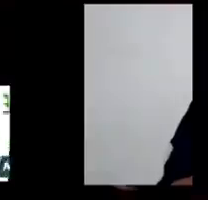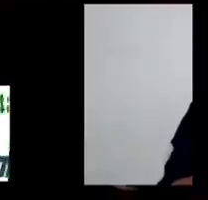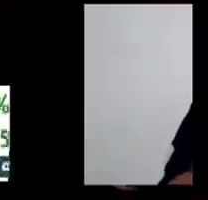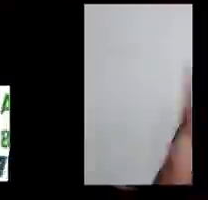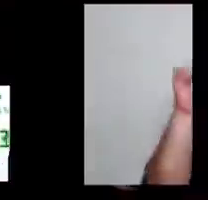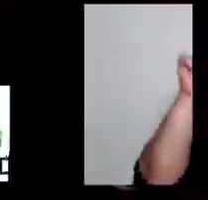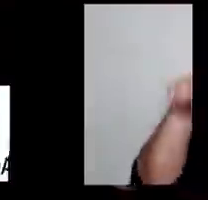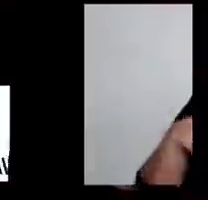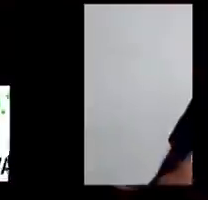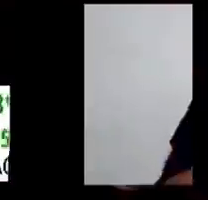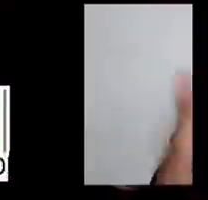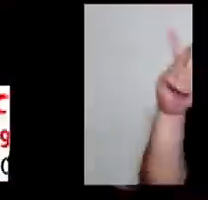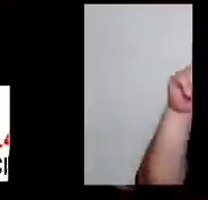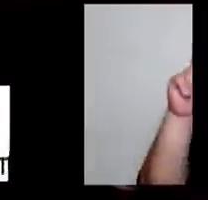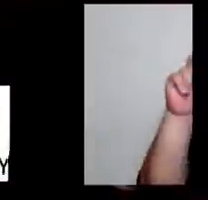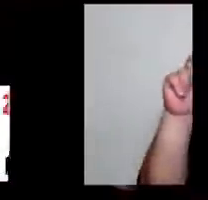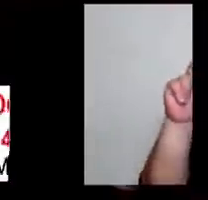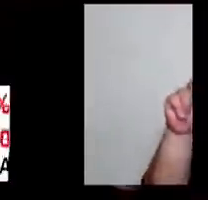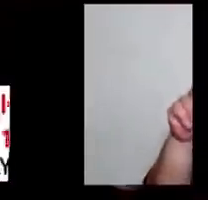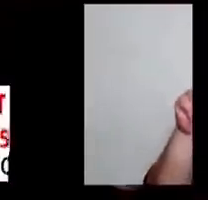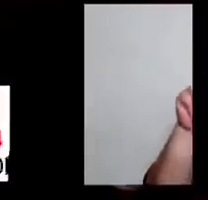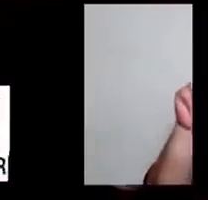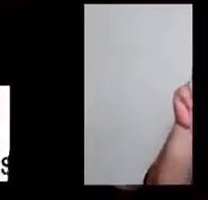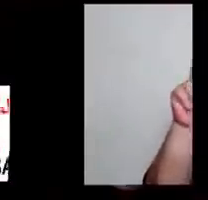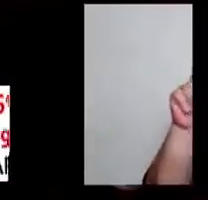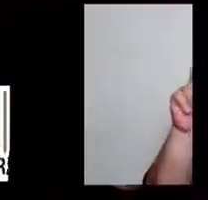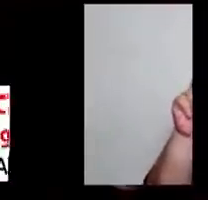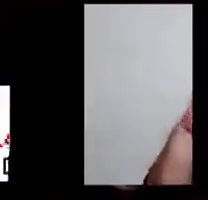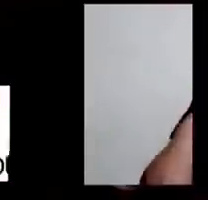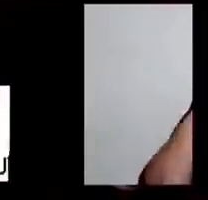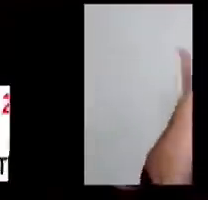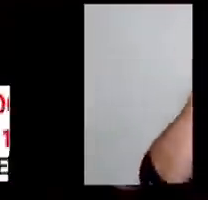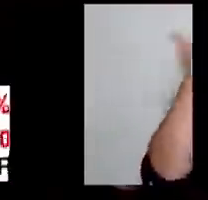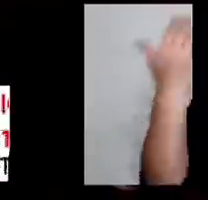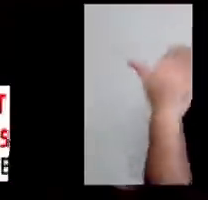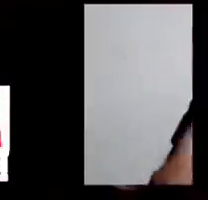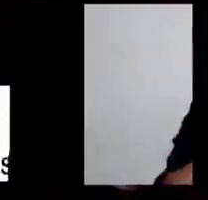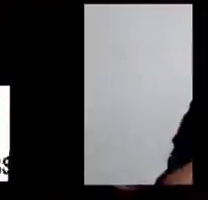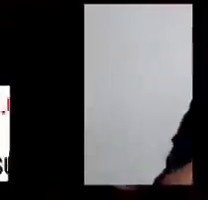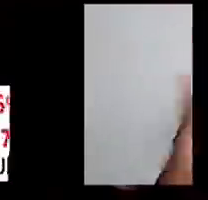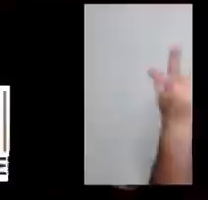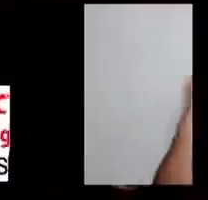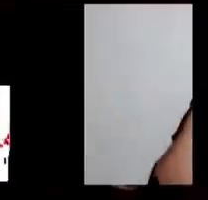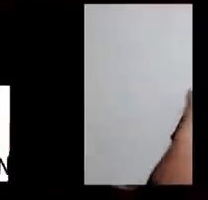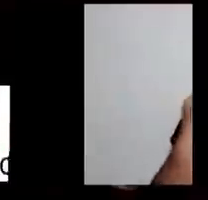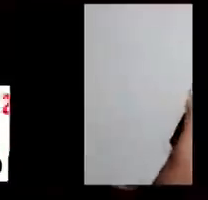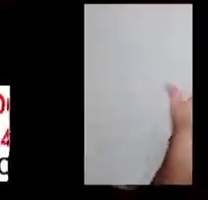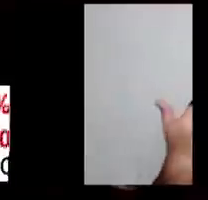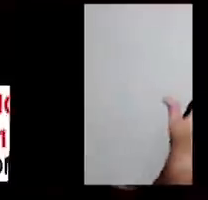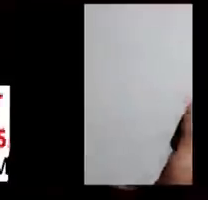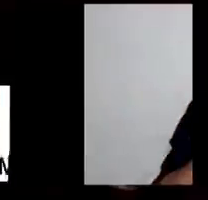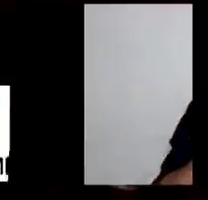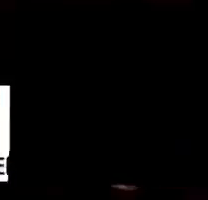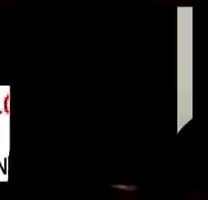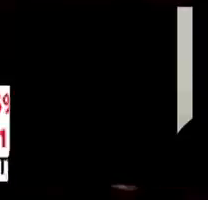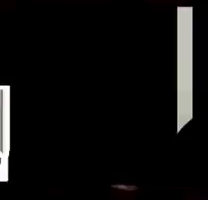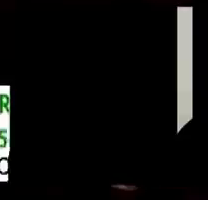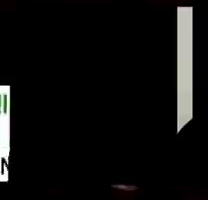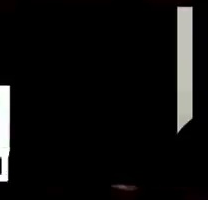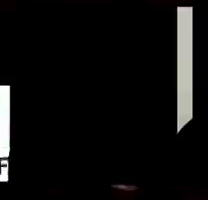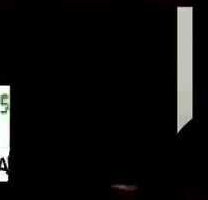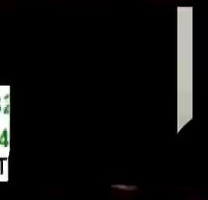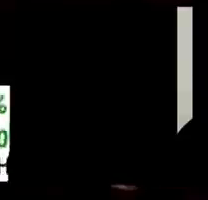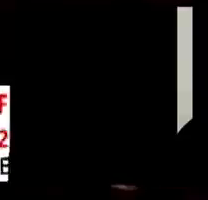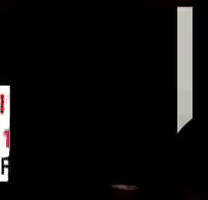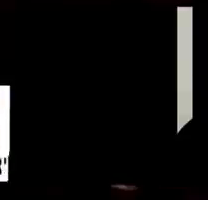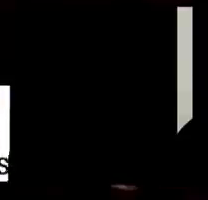Once again, Senator Pimentel there talking to us about the current state of the ruling party, PDP Laban.